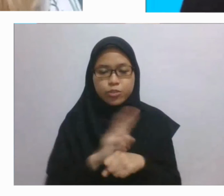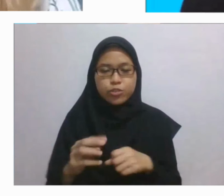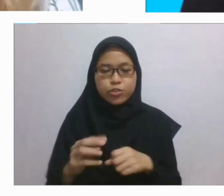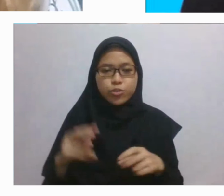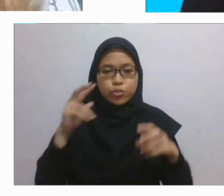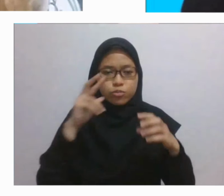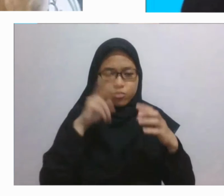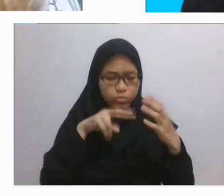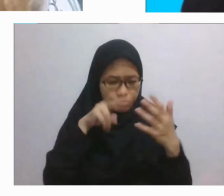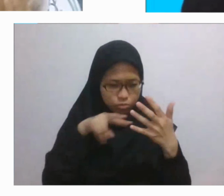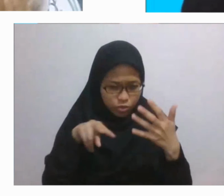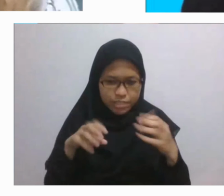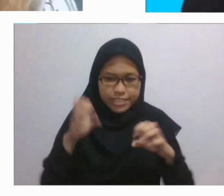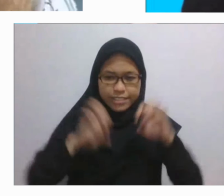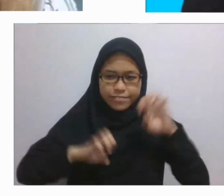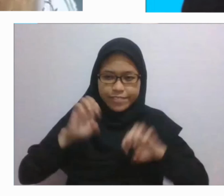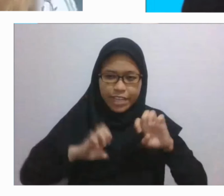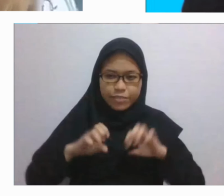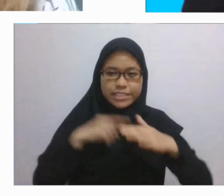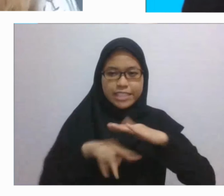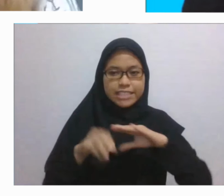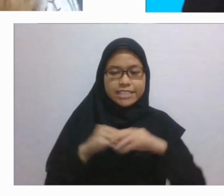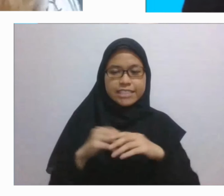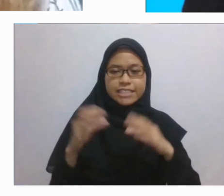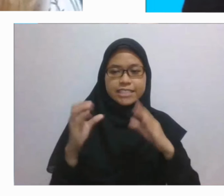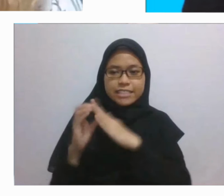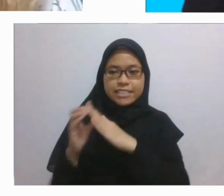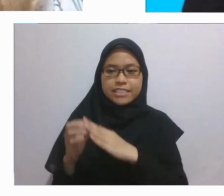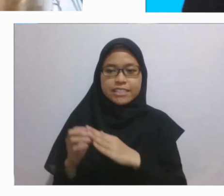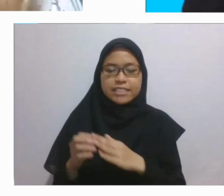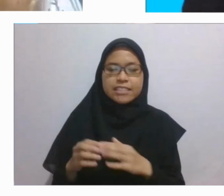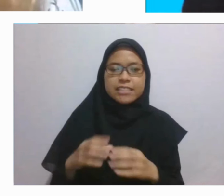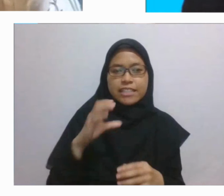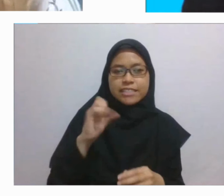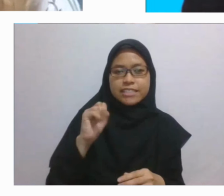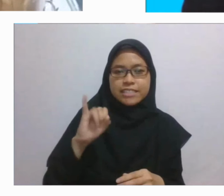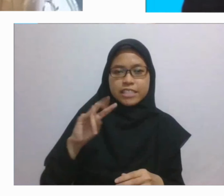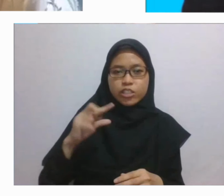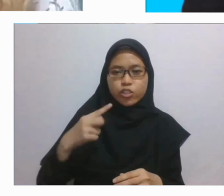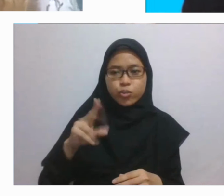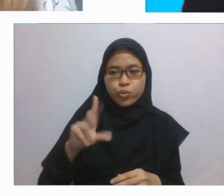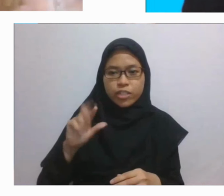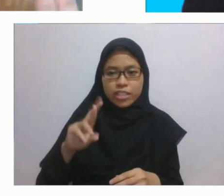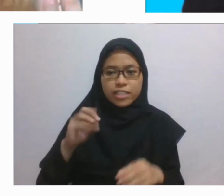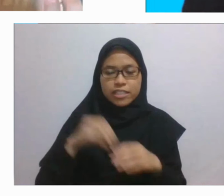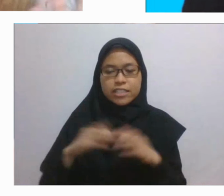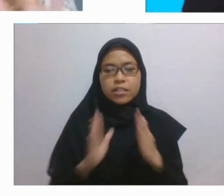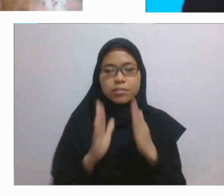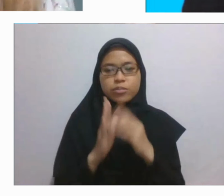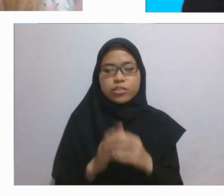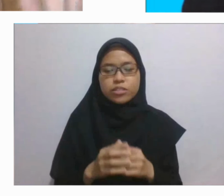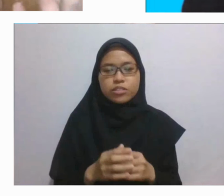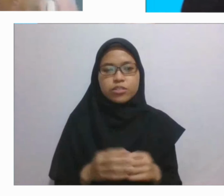and evaluate nature in cities are very singular in their approach, so that they focus on one or possibly